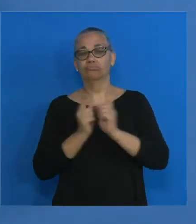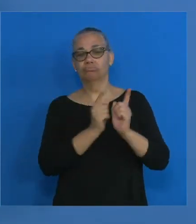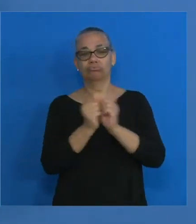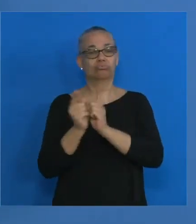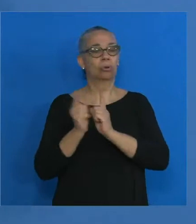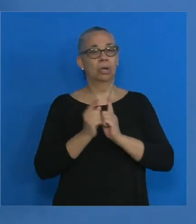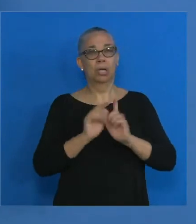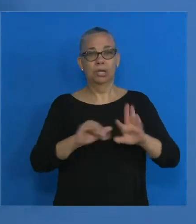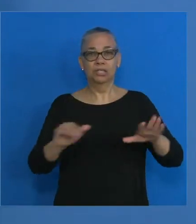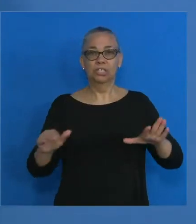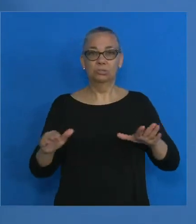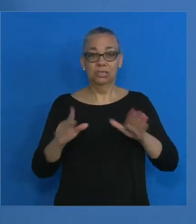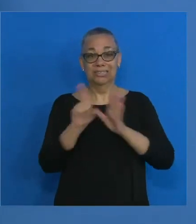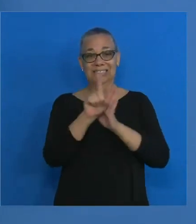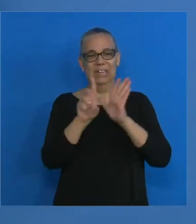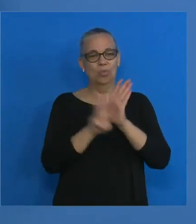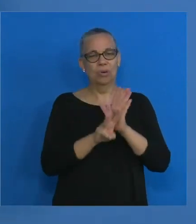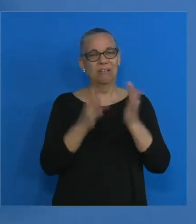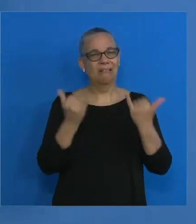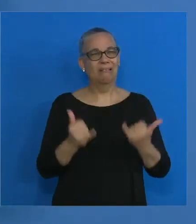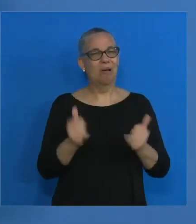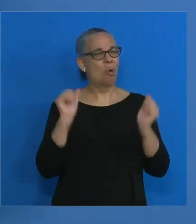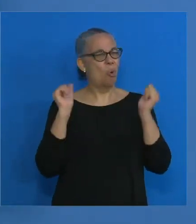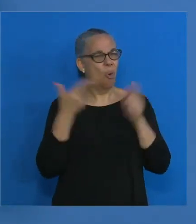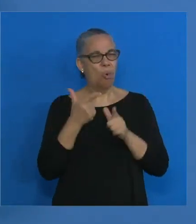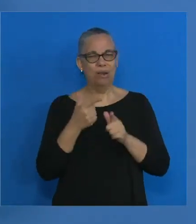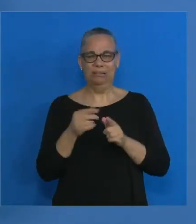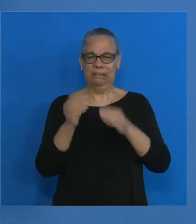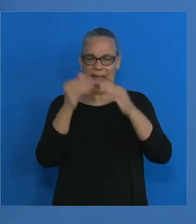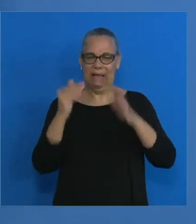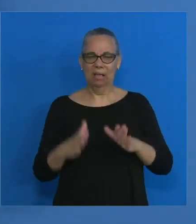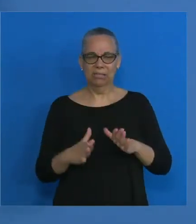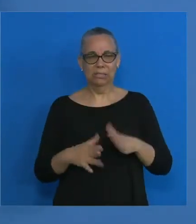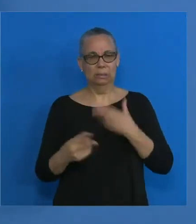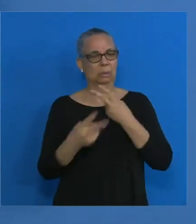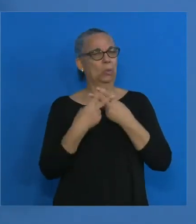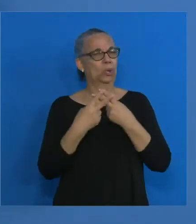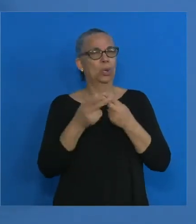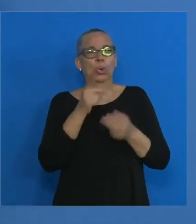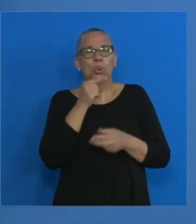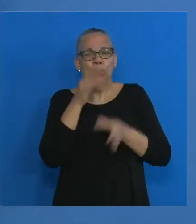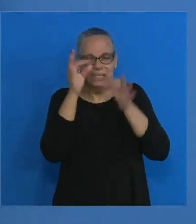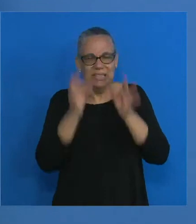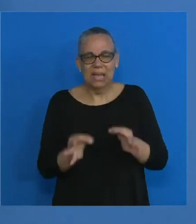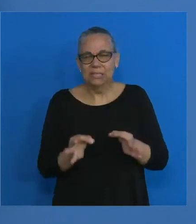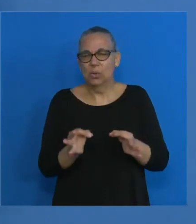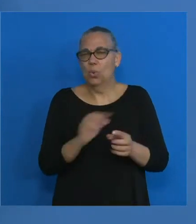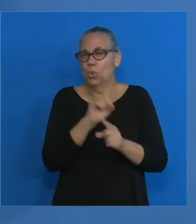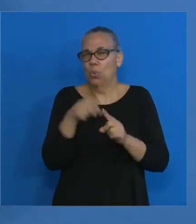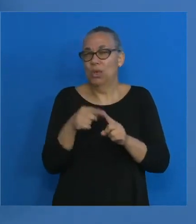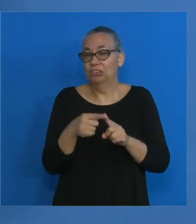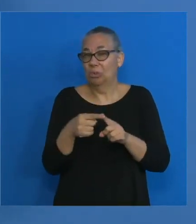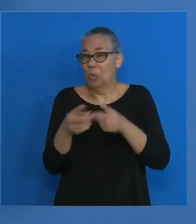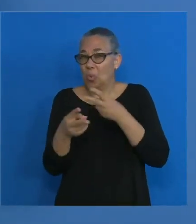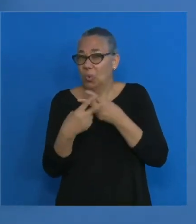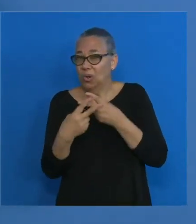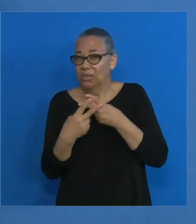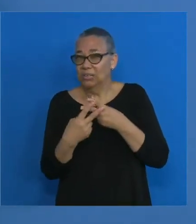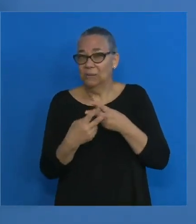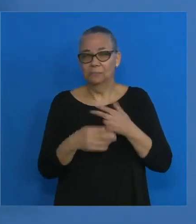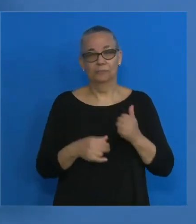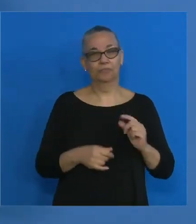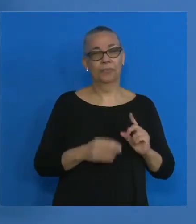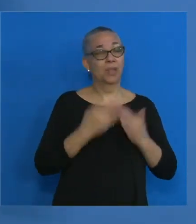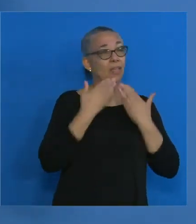household must now quarantine. Who decides who should quarantine, the COVID hotline or contact tracers within the Ministry of Health? Thank you, Don, for asking that